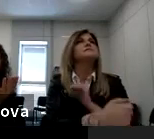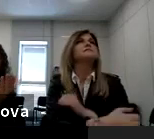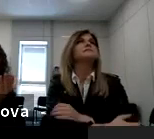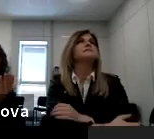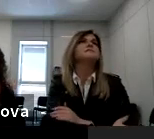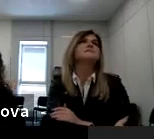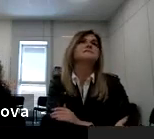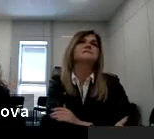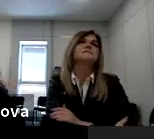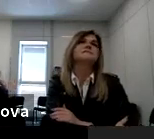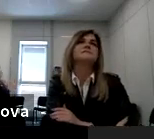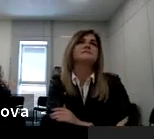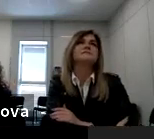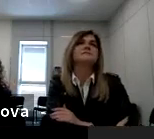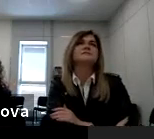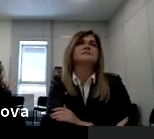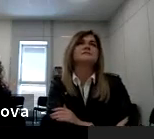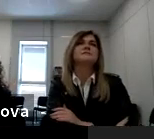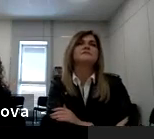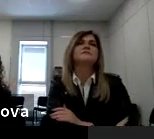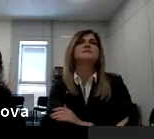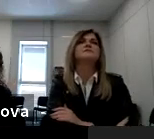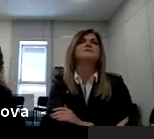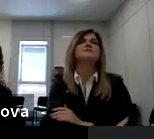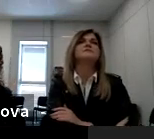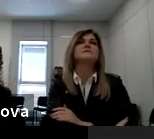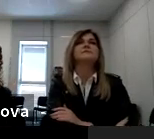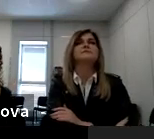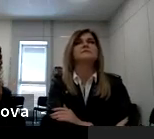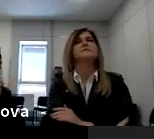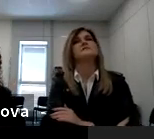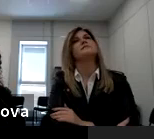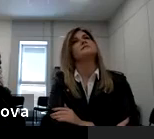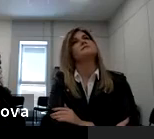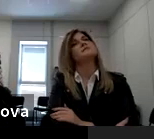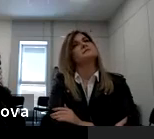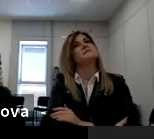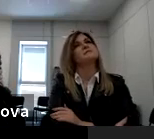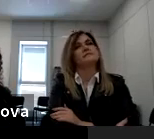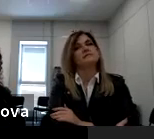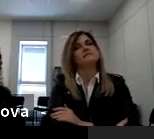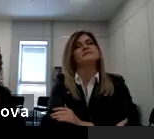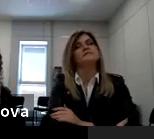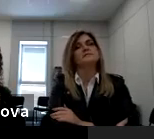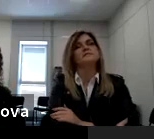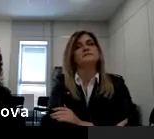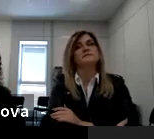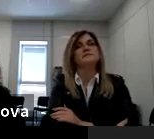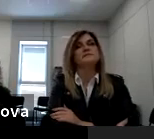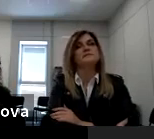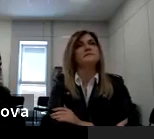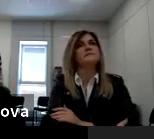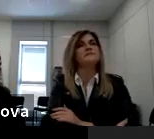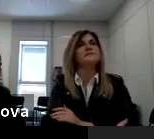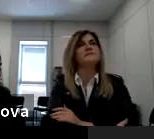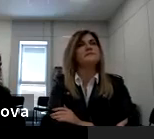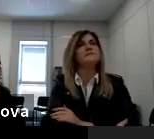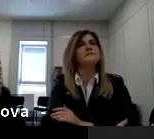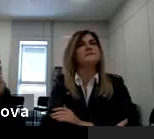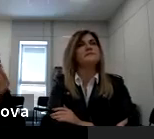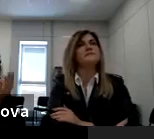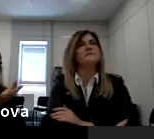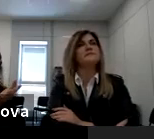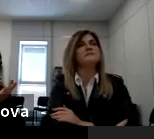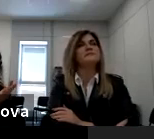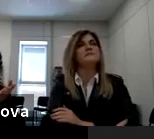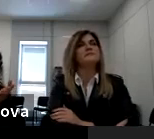and we can use the number of optics is commonly used as like